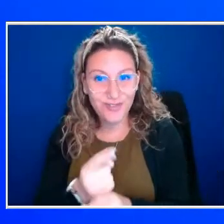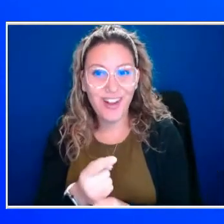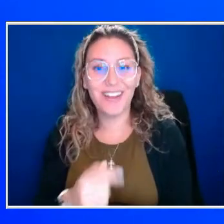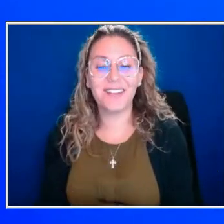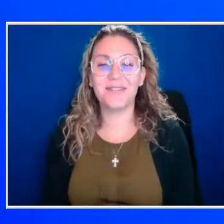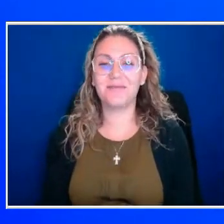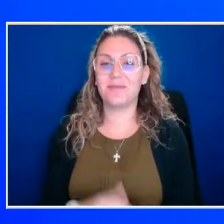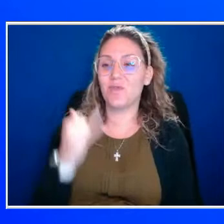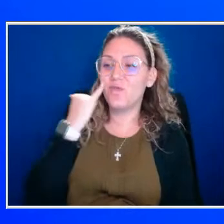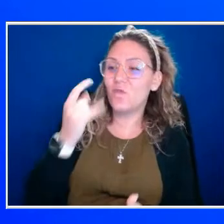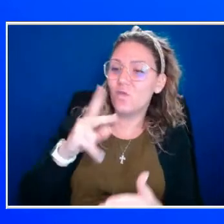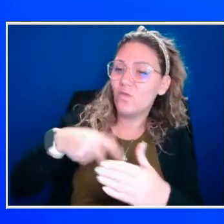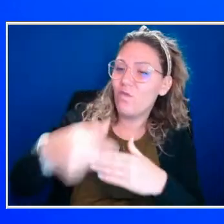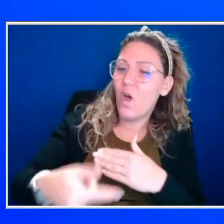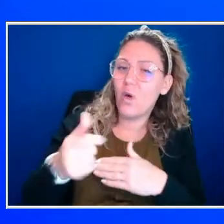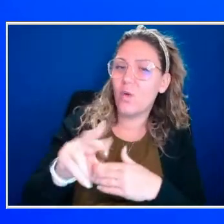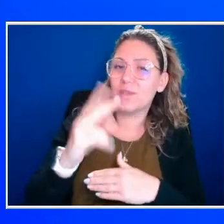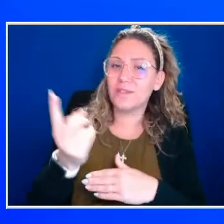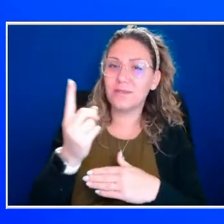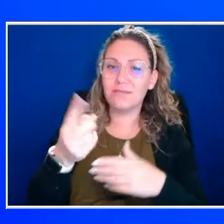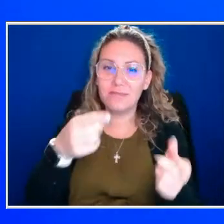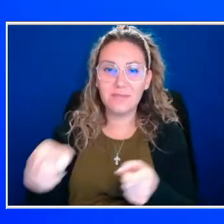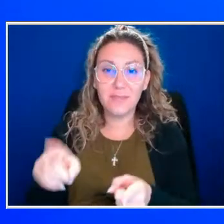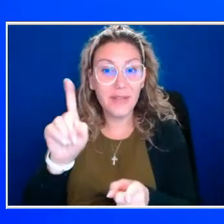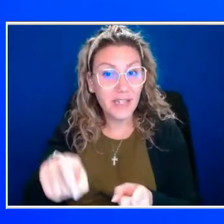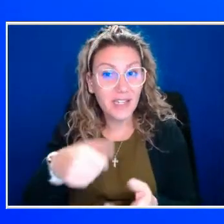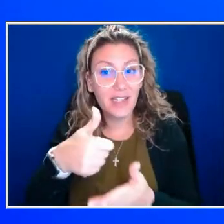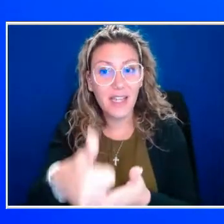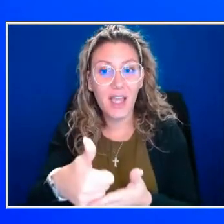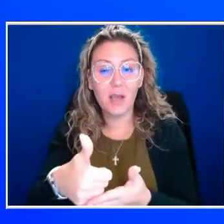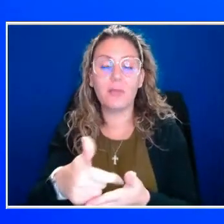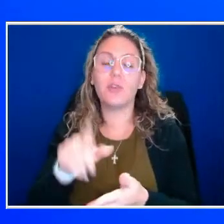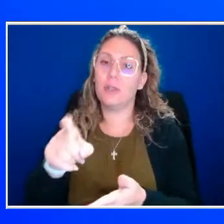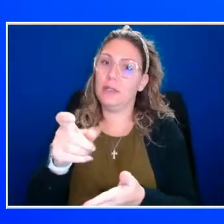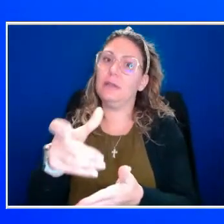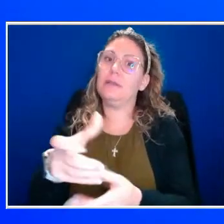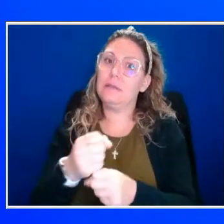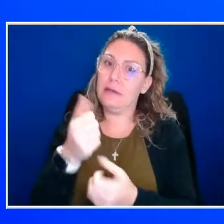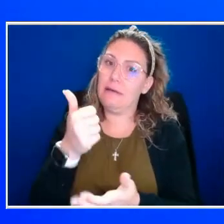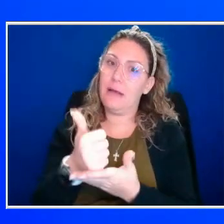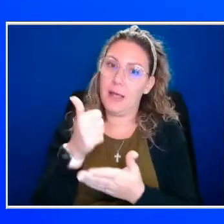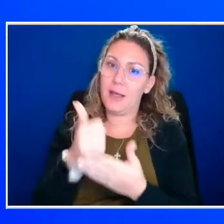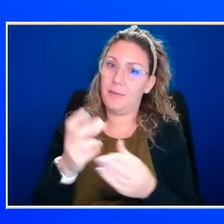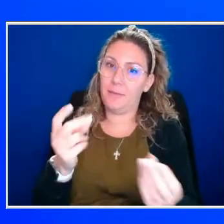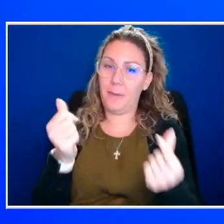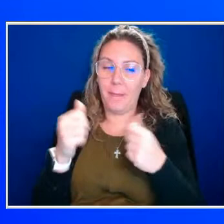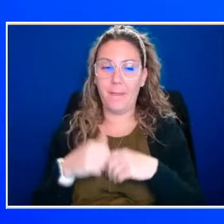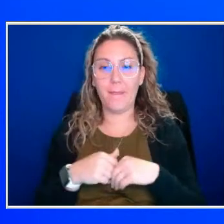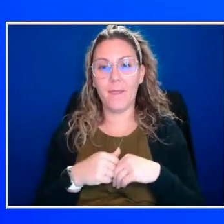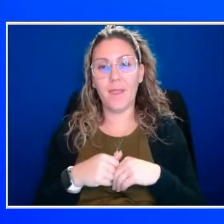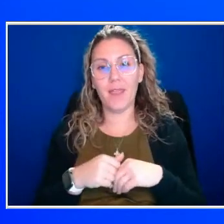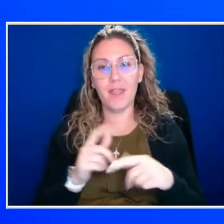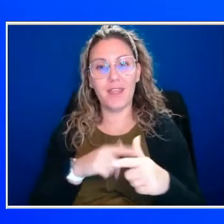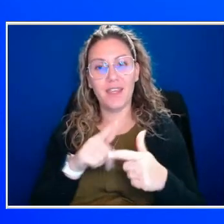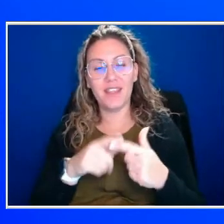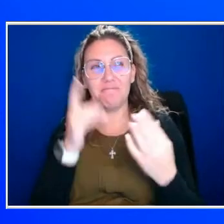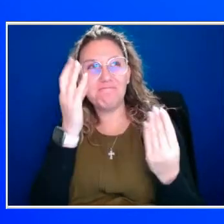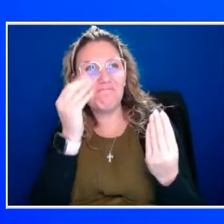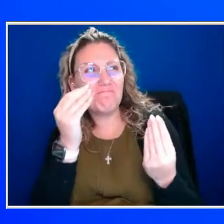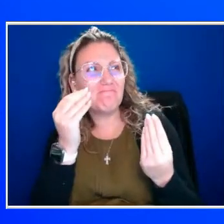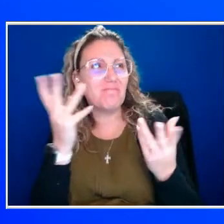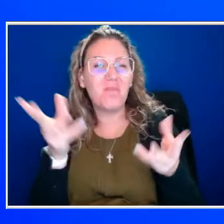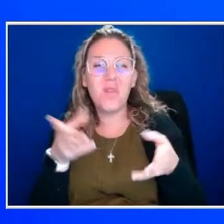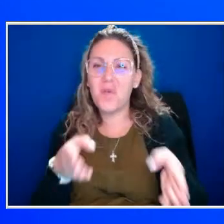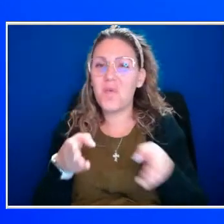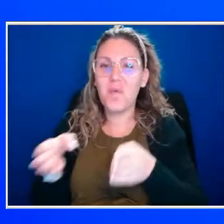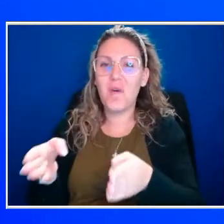or if something happens and you need help, I want you to be able to get help quickly. And then it's thinking about what are the ways that they might be open